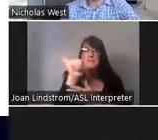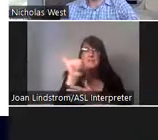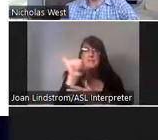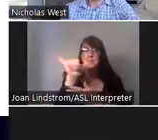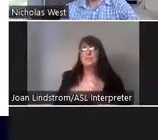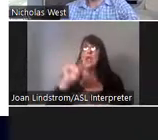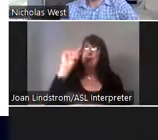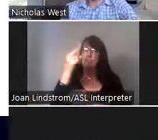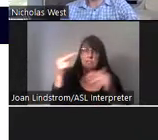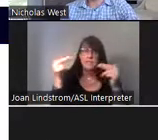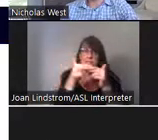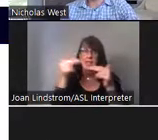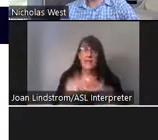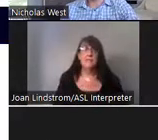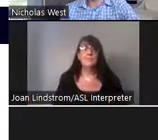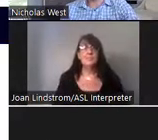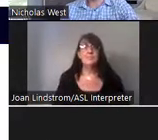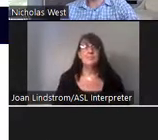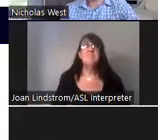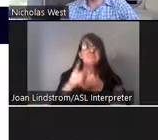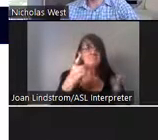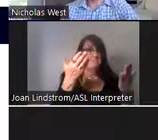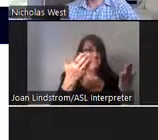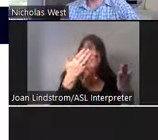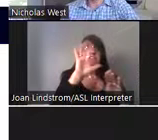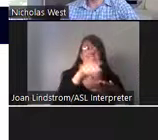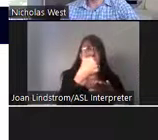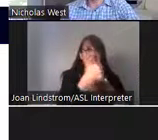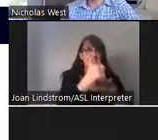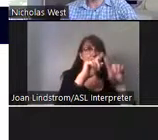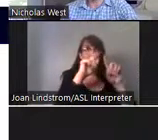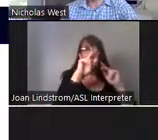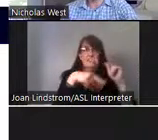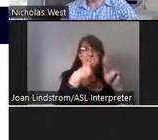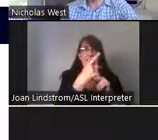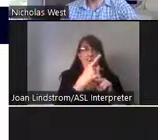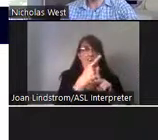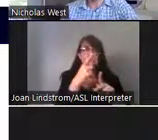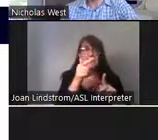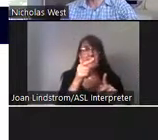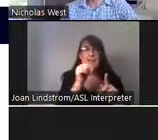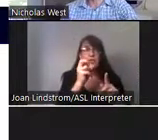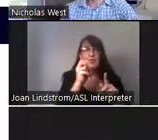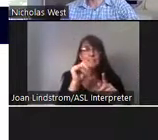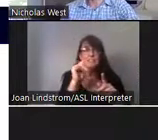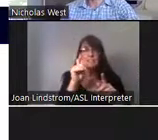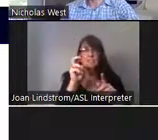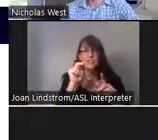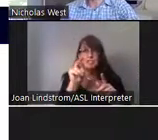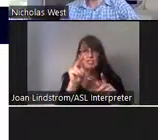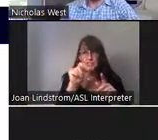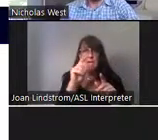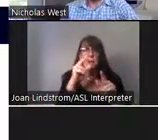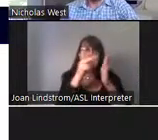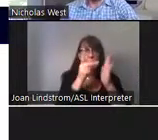first slide, it kind of sets the stage with the different types of acquisition policy here. There are